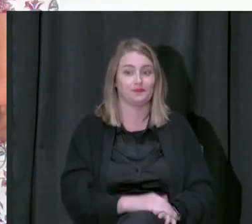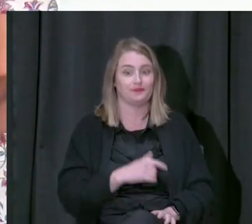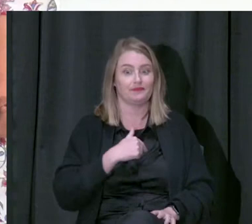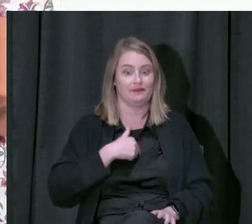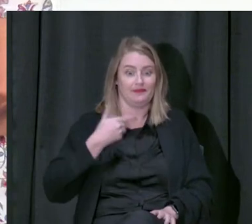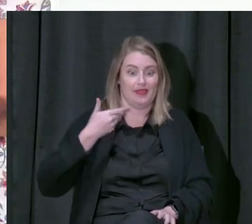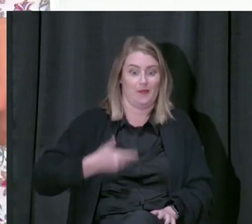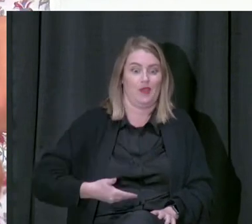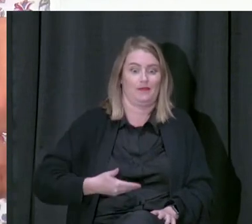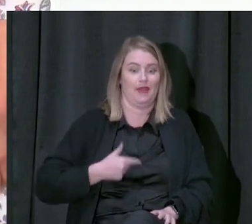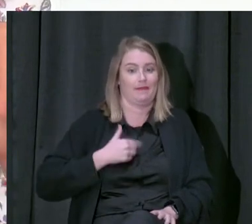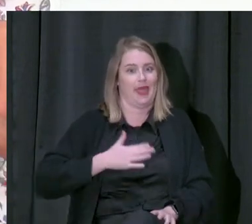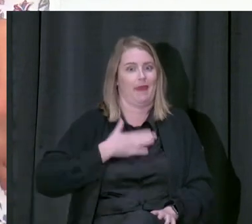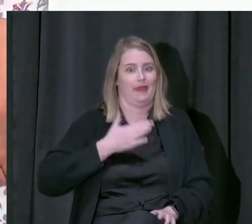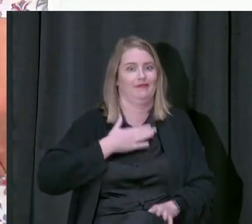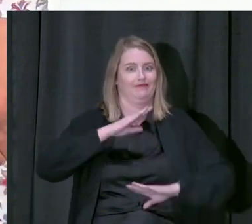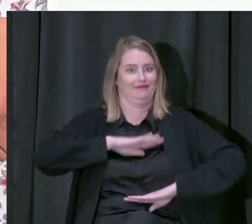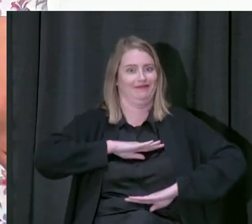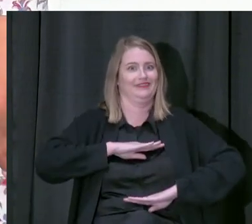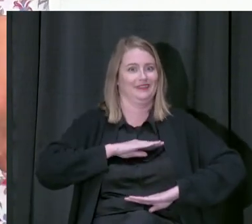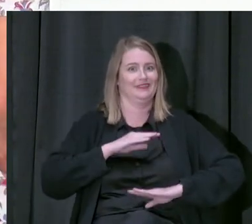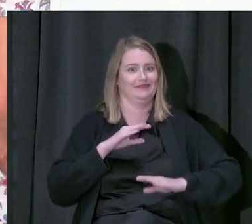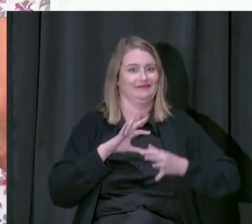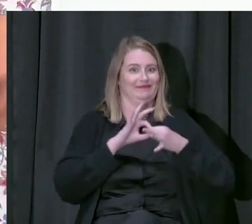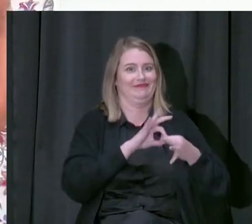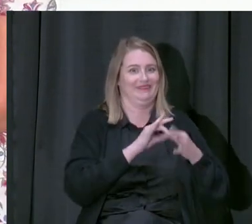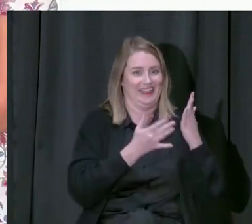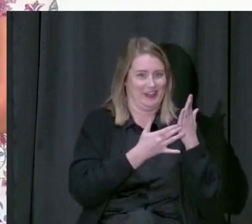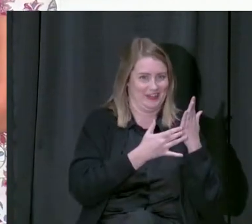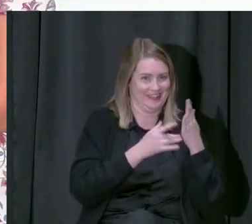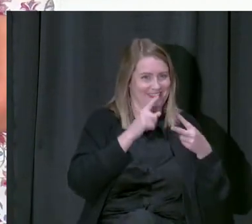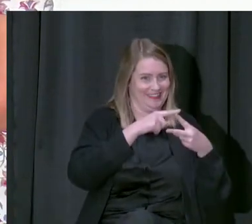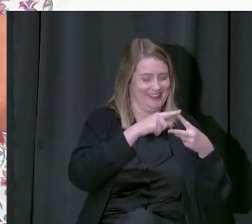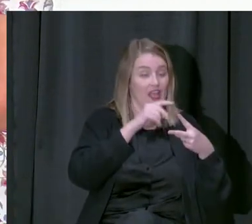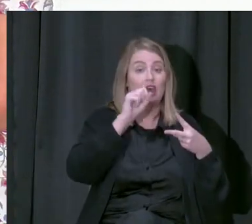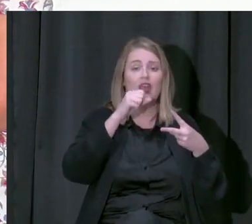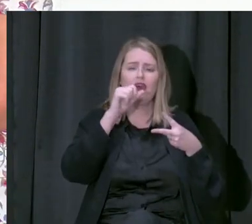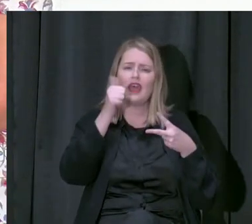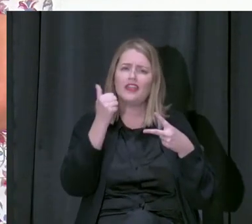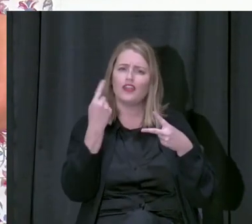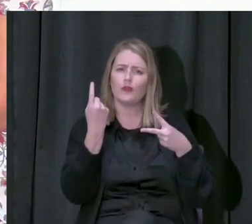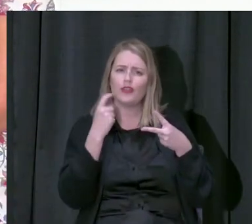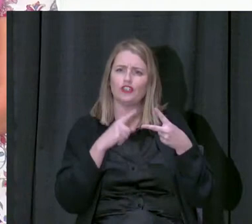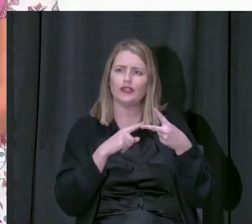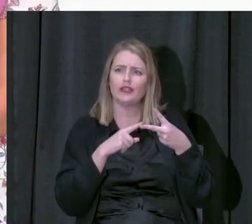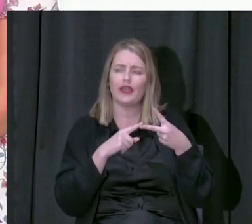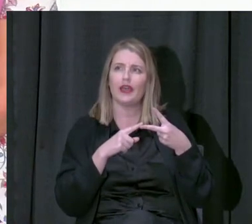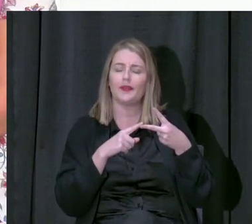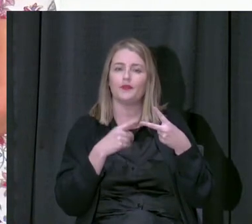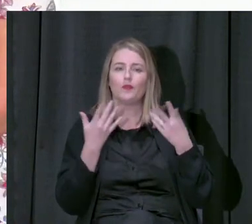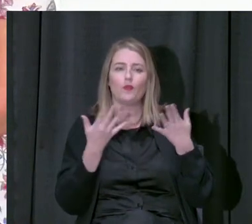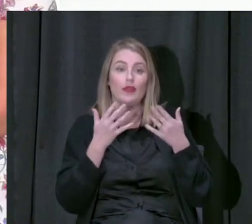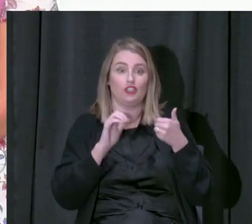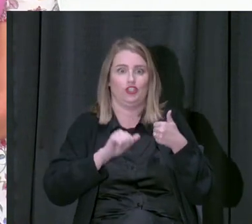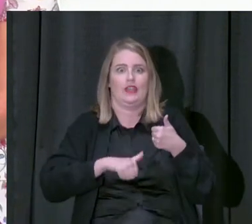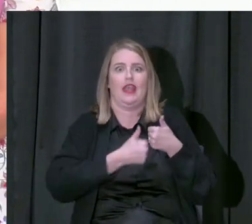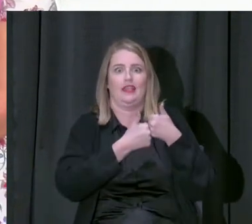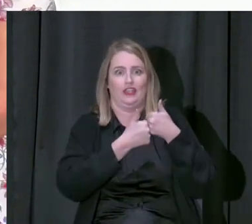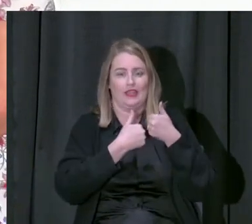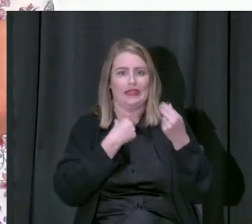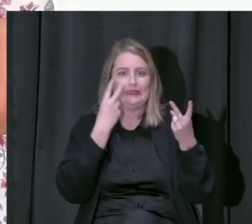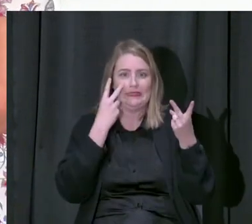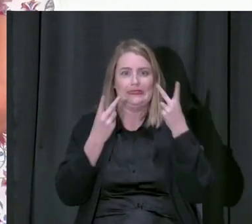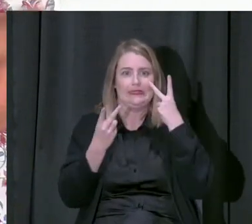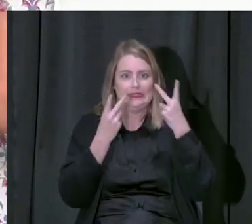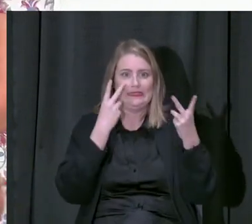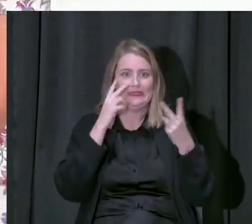I am, and I'm happy in the technology space. Your other question was, what are the challenges that I'm seeing within the CVS?